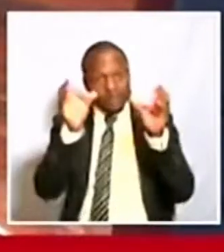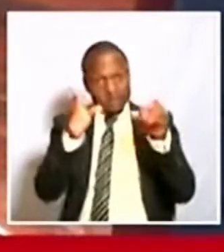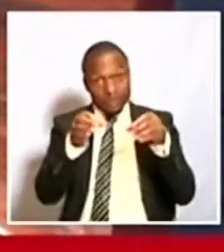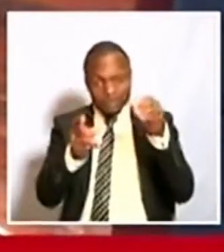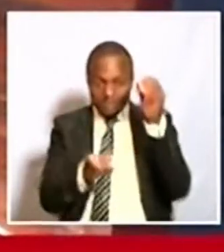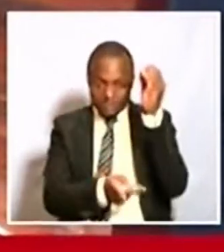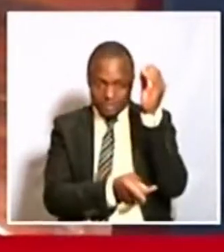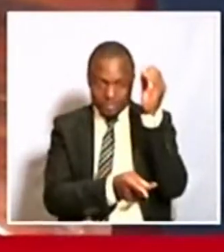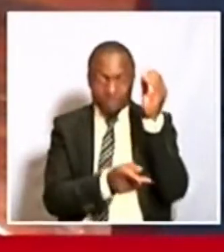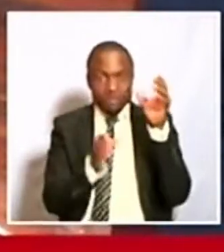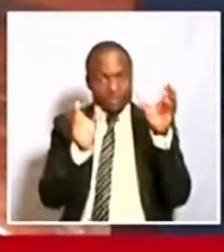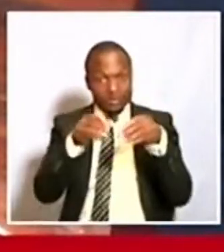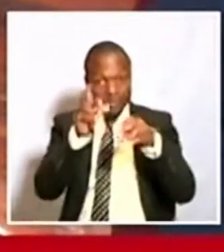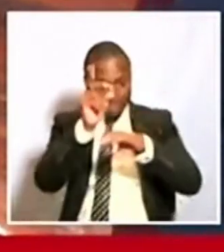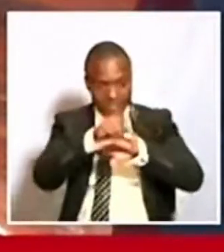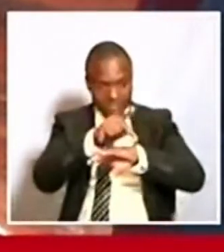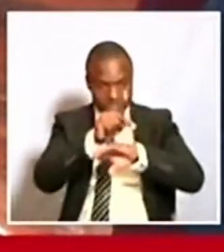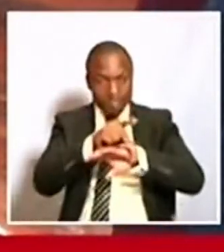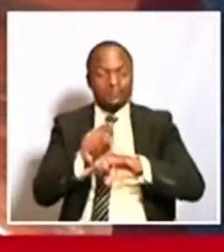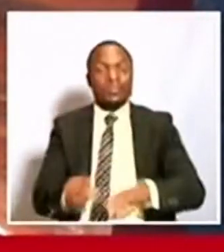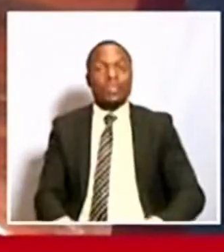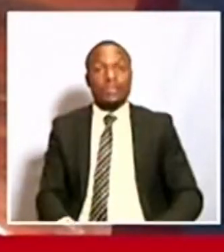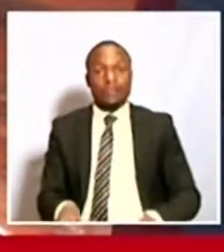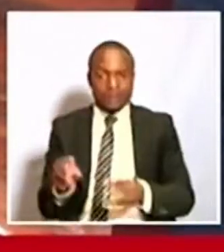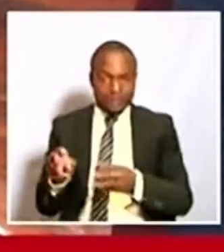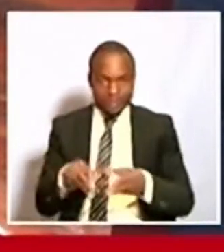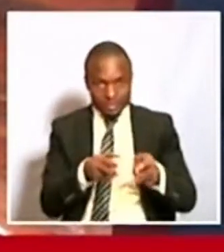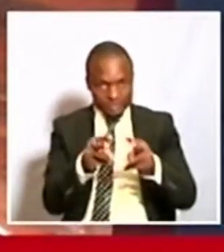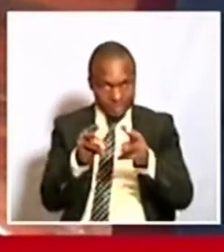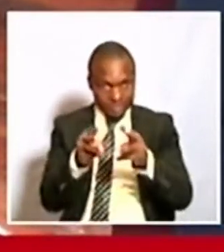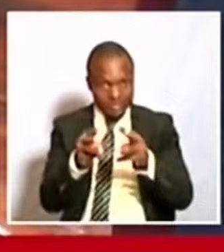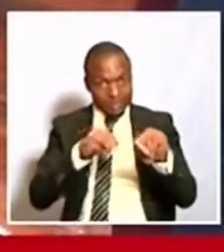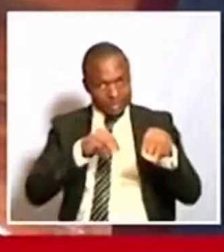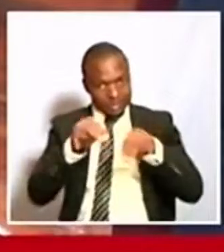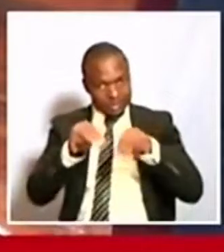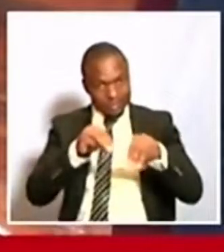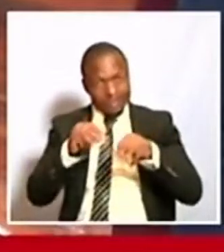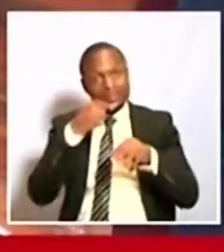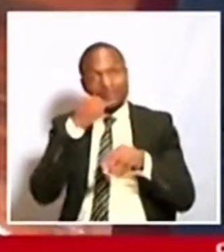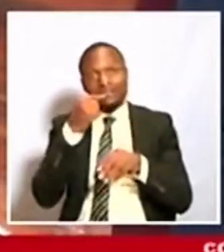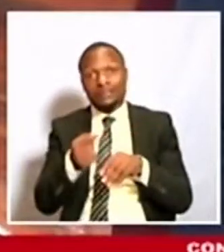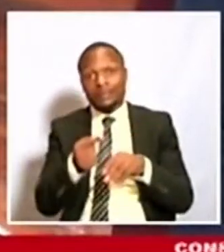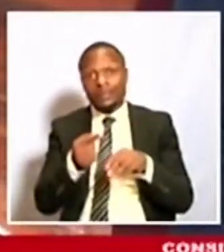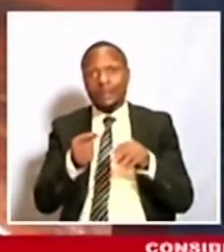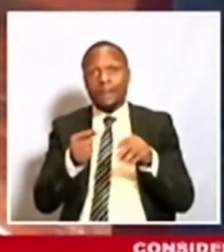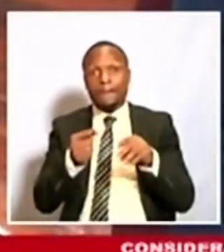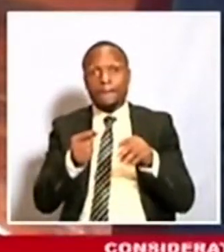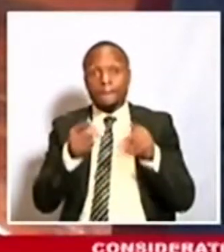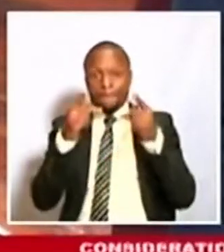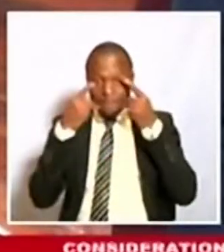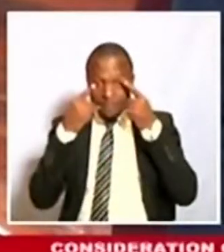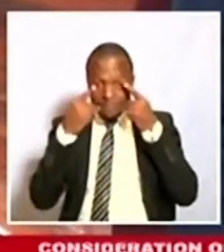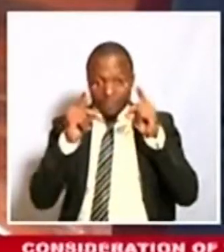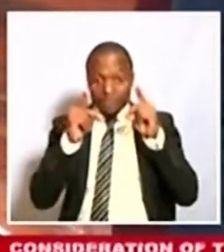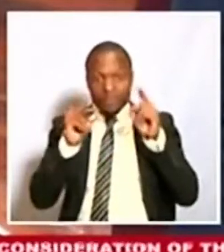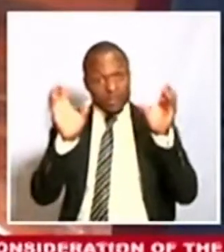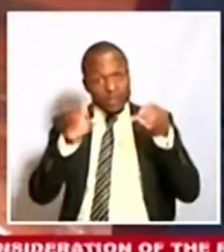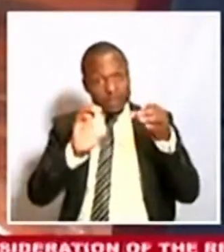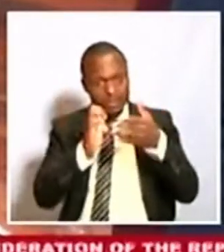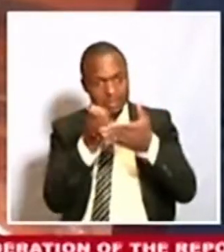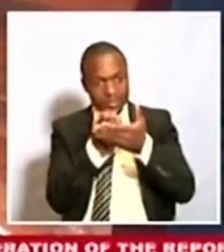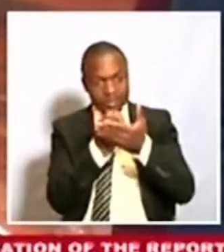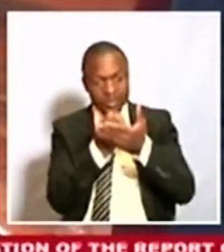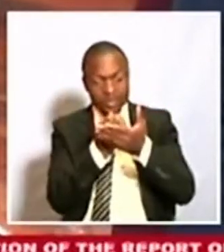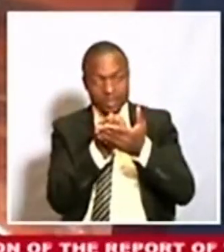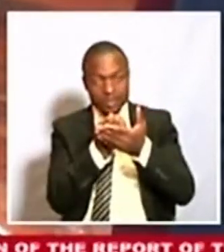development, projects. The remedial measure is that management wishes to state that publicity and community engagements have